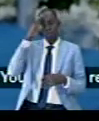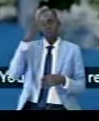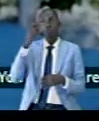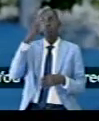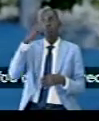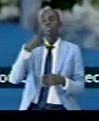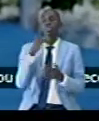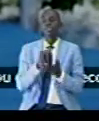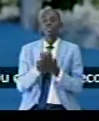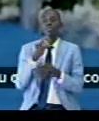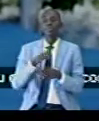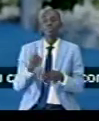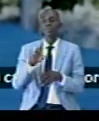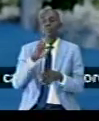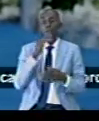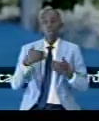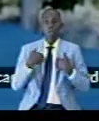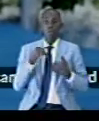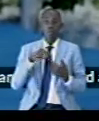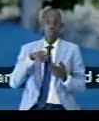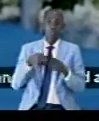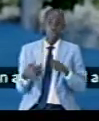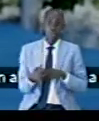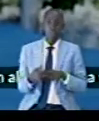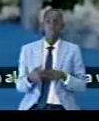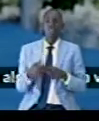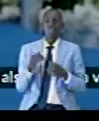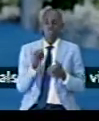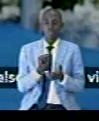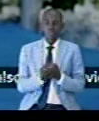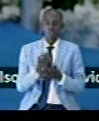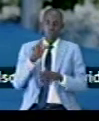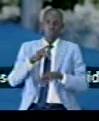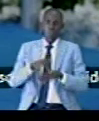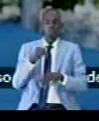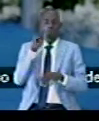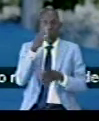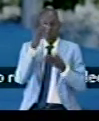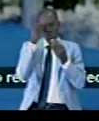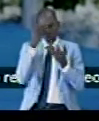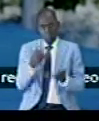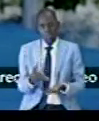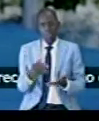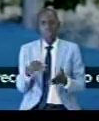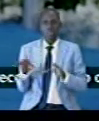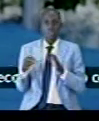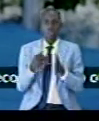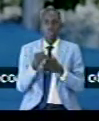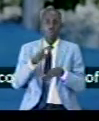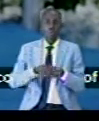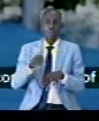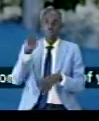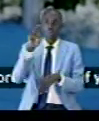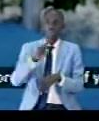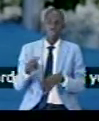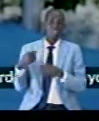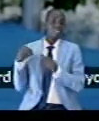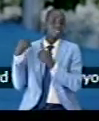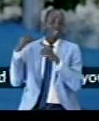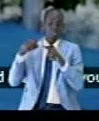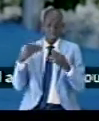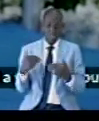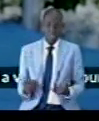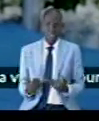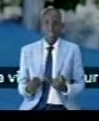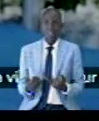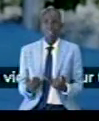bi ko ba tin de yiyan ko ni na ko fowo le mo fowo le lati Thursday yen titi doni mi mo bi to wa mo wa